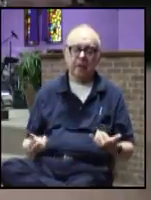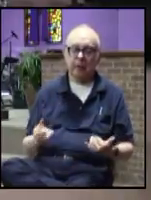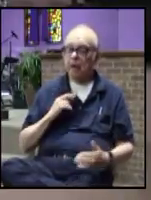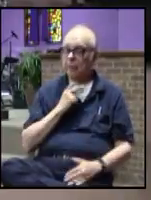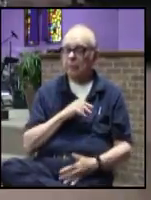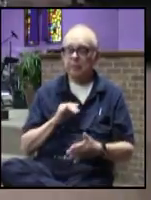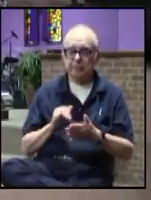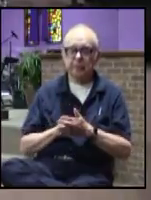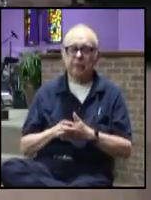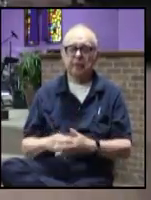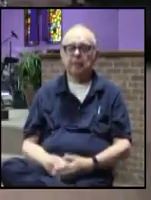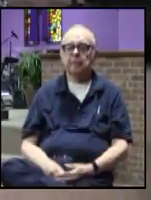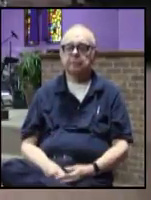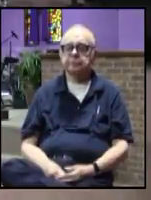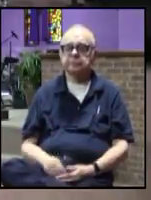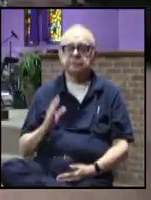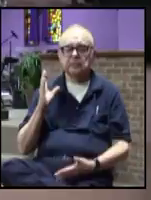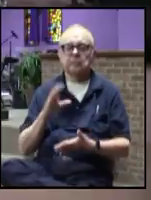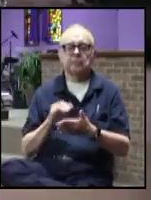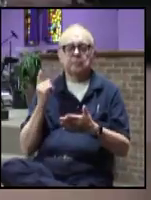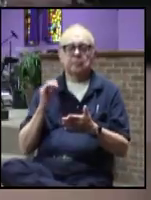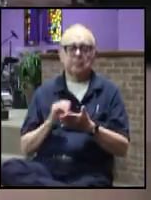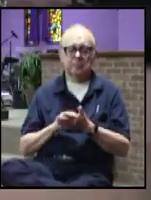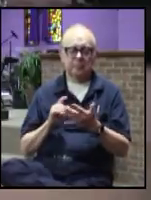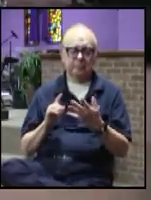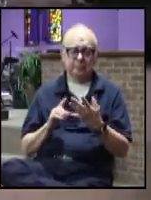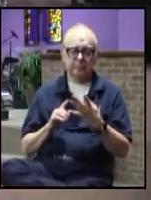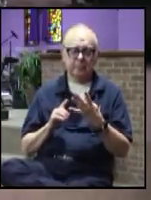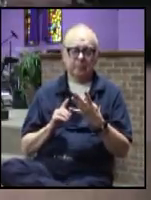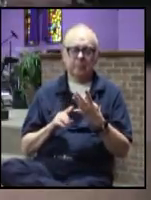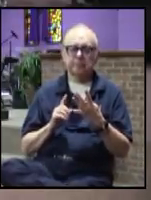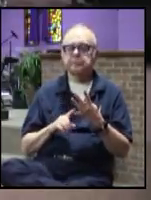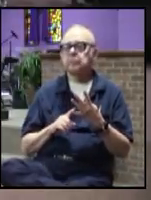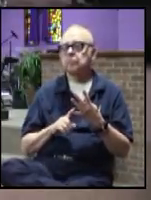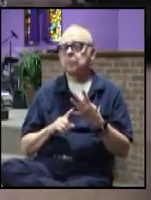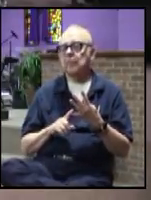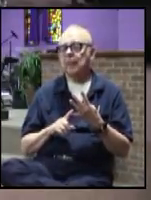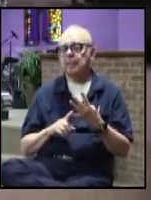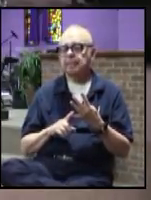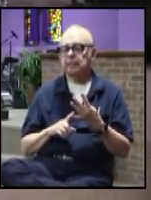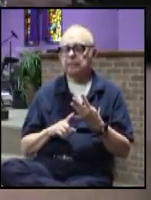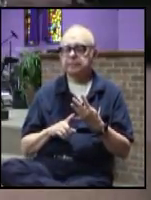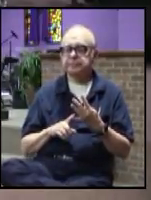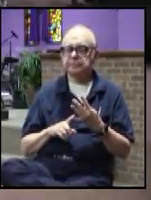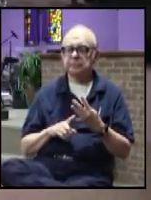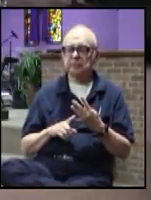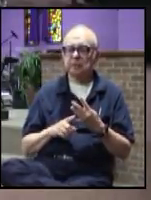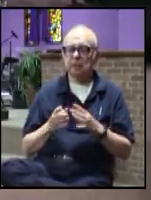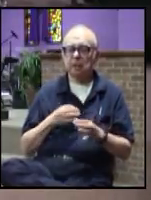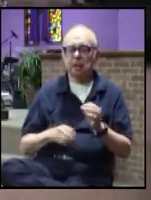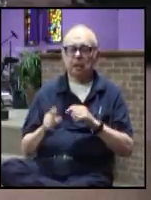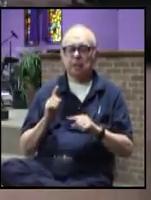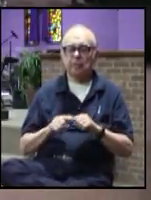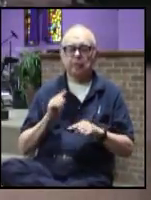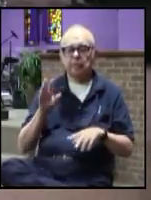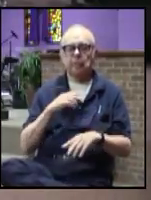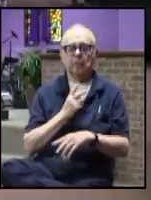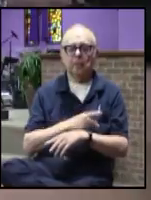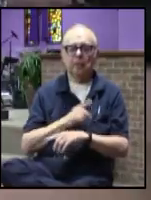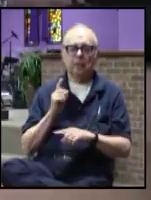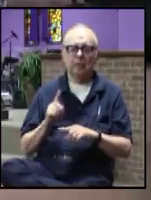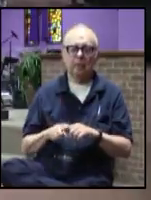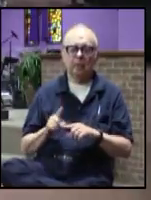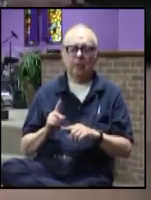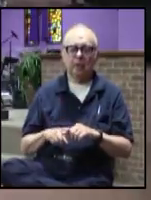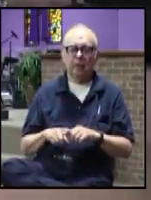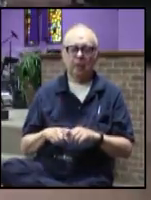I appreciate it. And I'll learn from it. And number 4, and I'll finish with this, is instead of depending on your power,